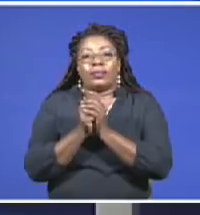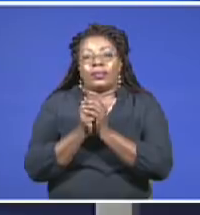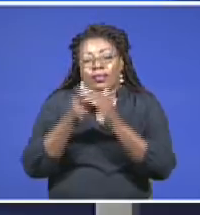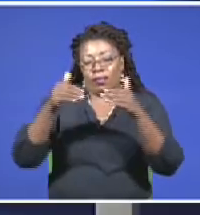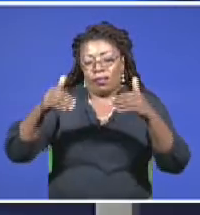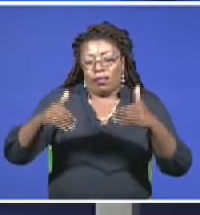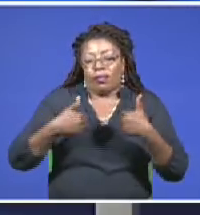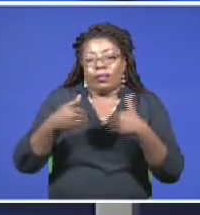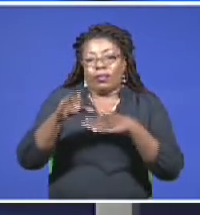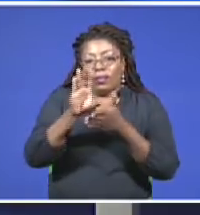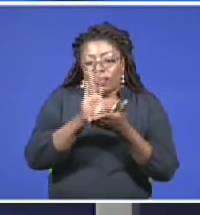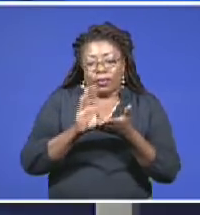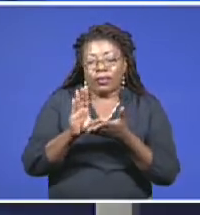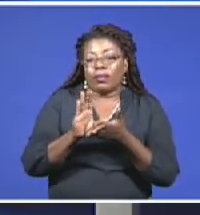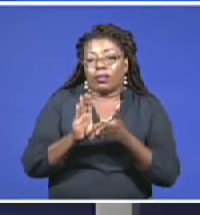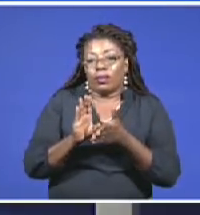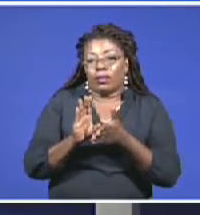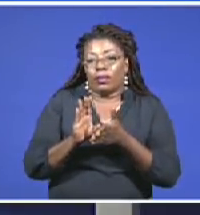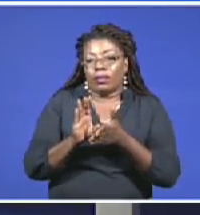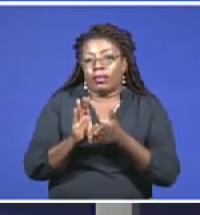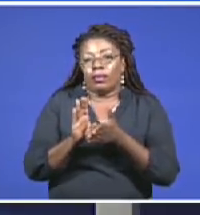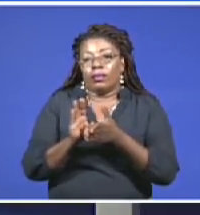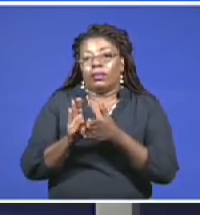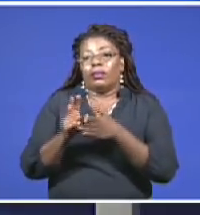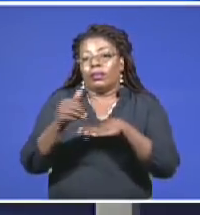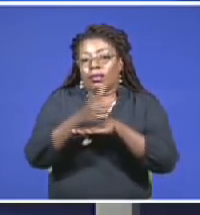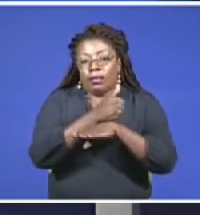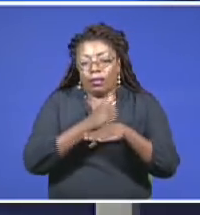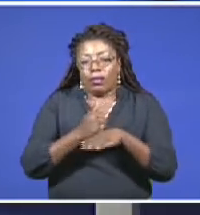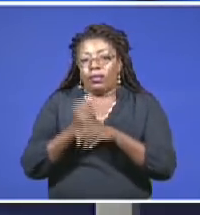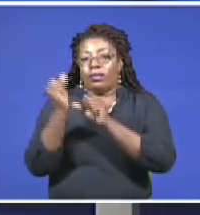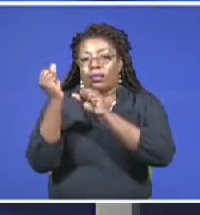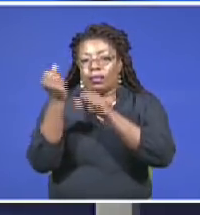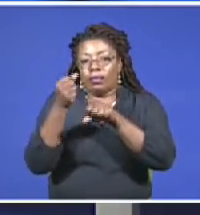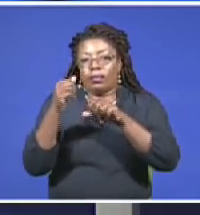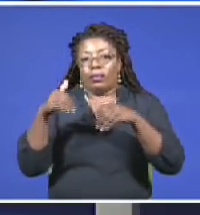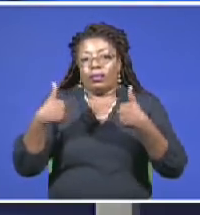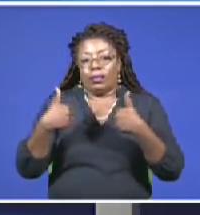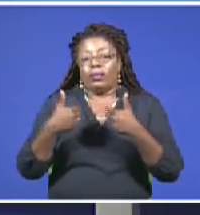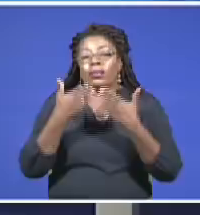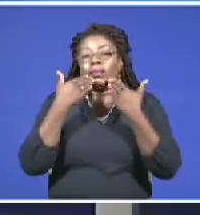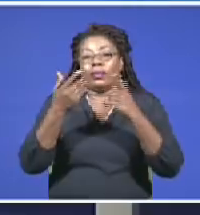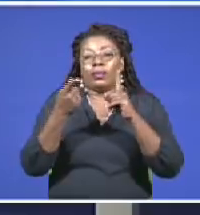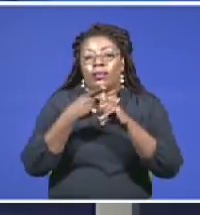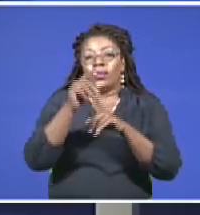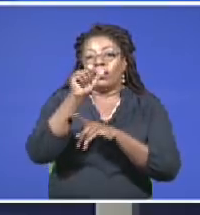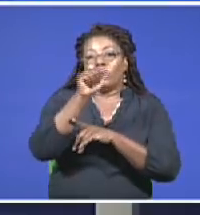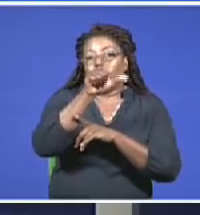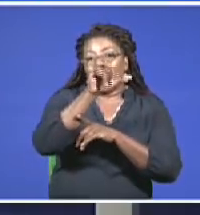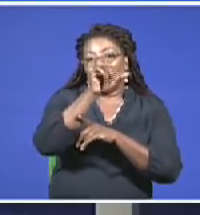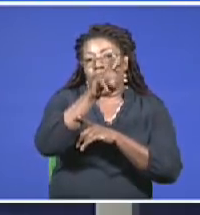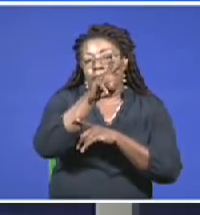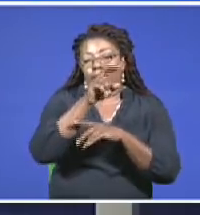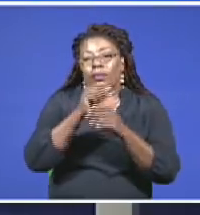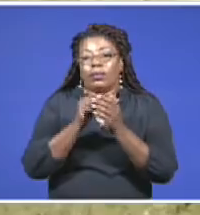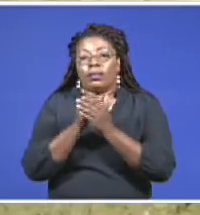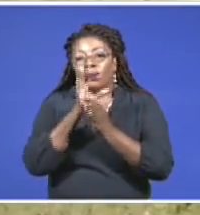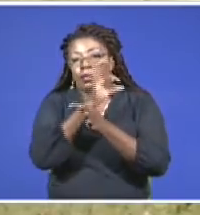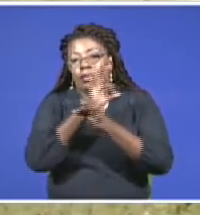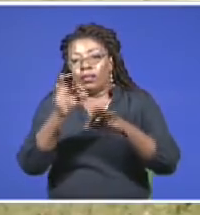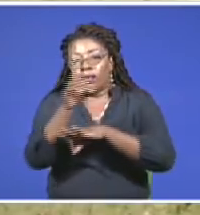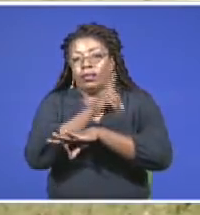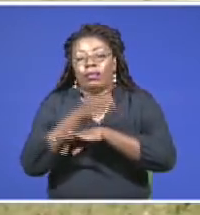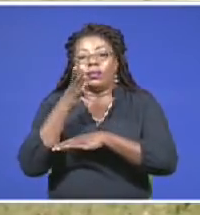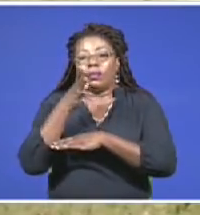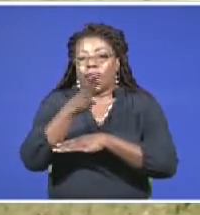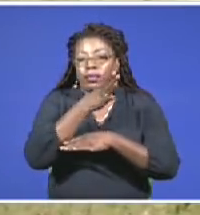Youngsters in Central Andros now playing youth baseball. It's all thanks to Alive and Freedom Farm. This is what we